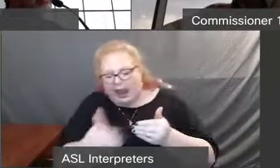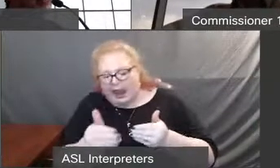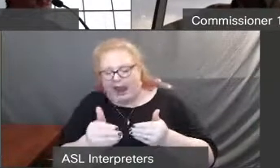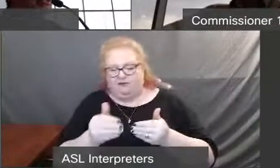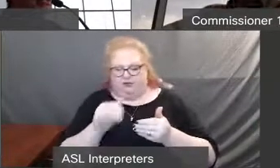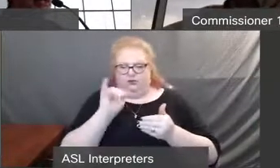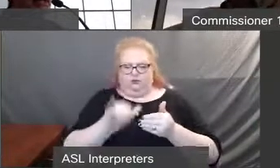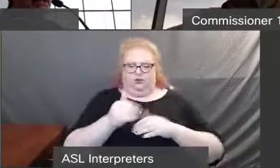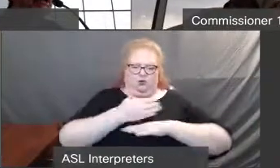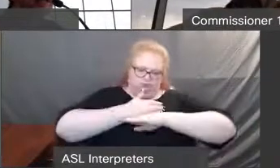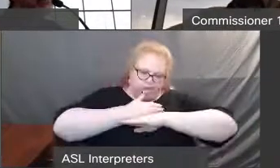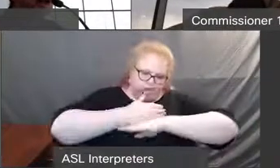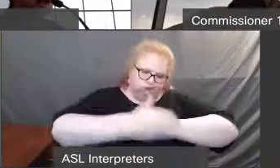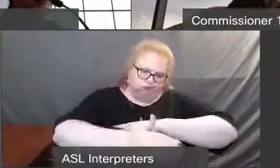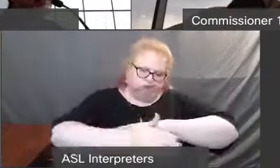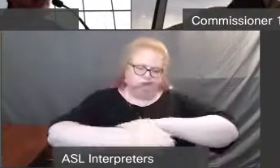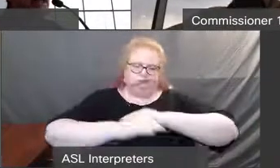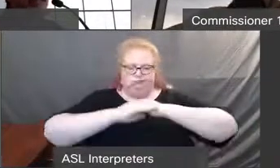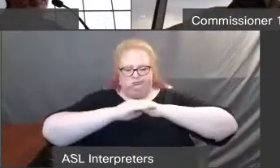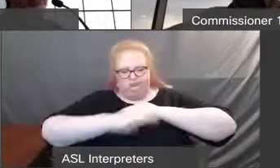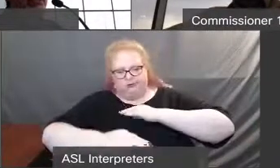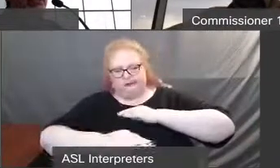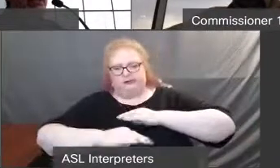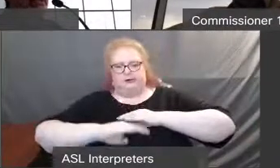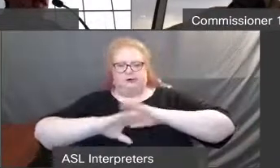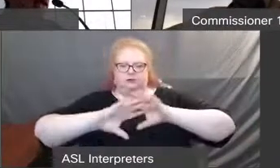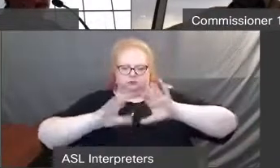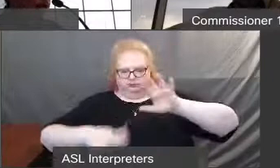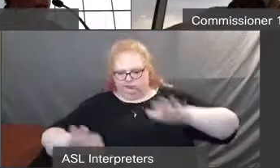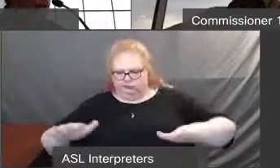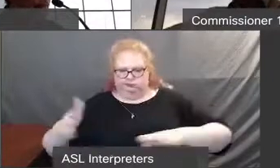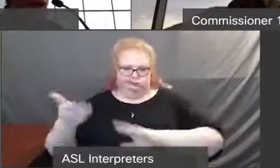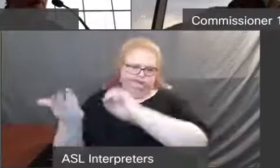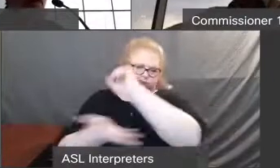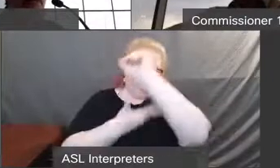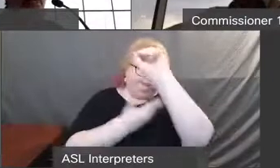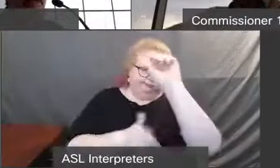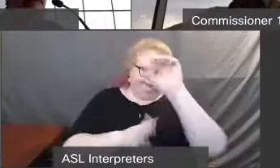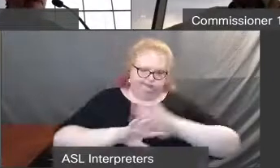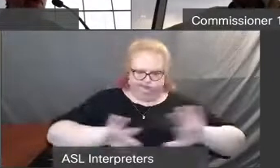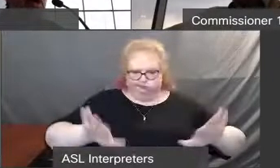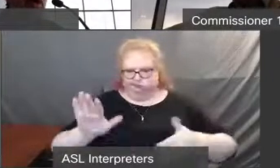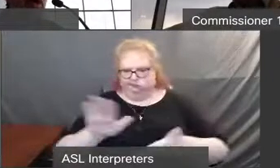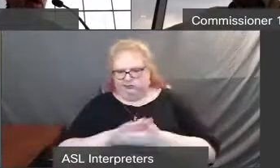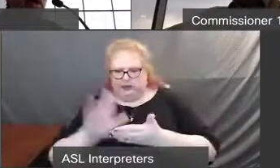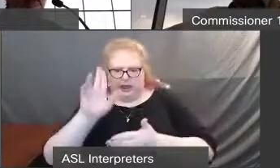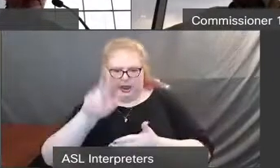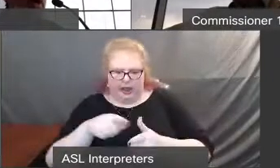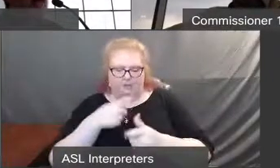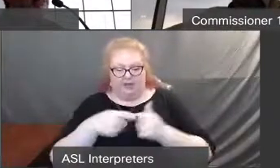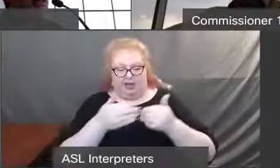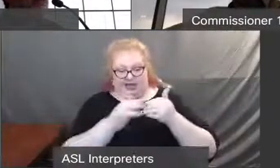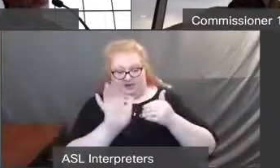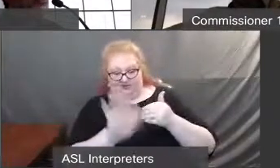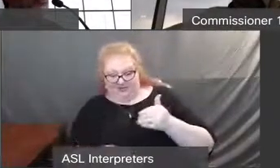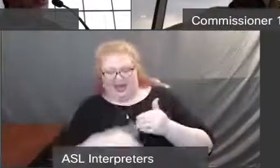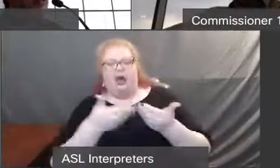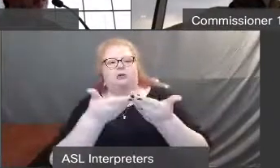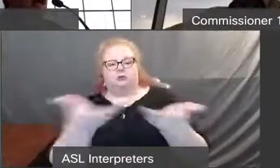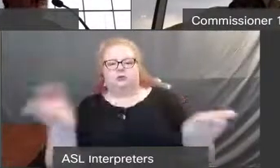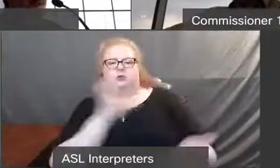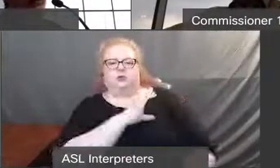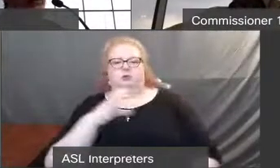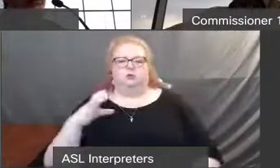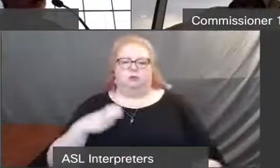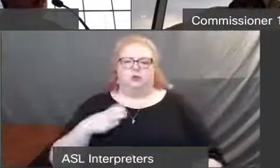clearing activities, then that's a matter for the planning commission to decide what's appropriate. There has been instances